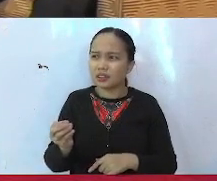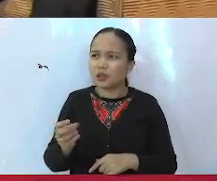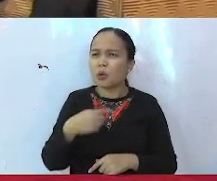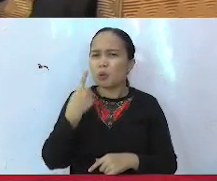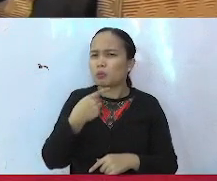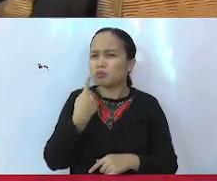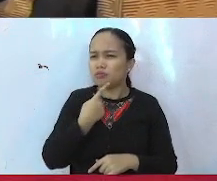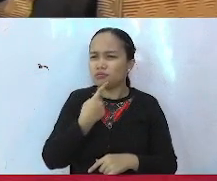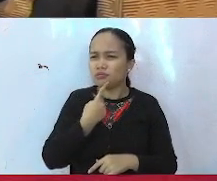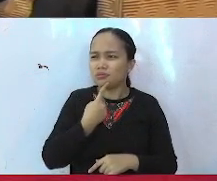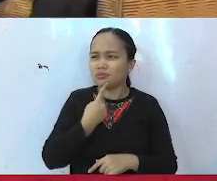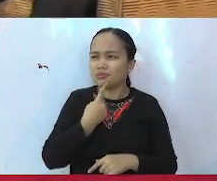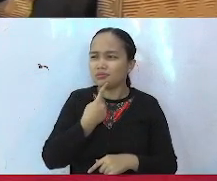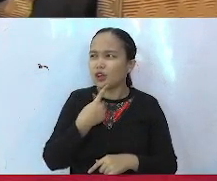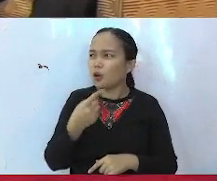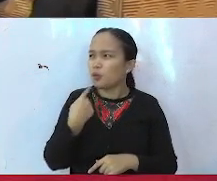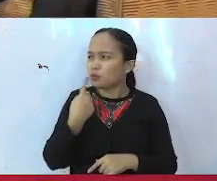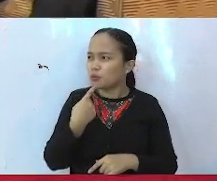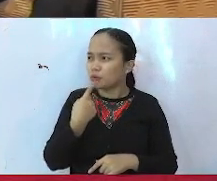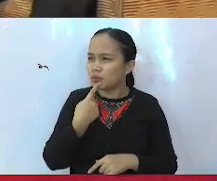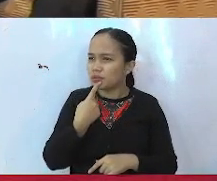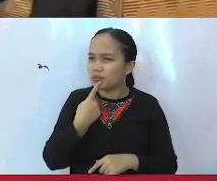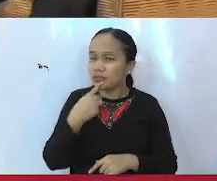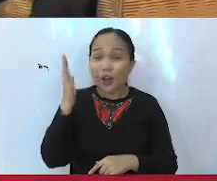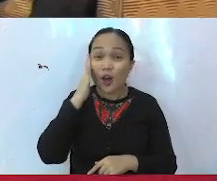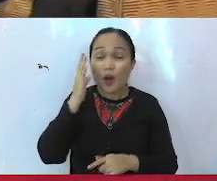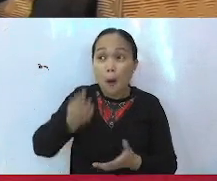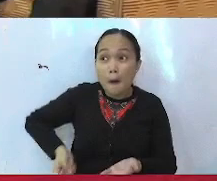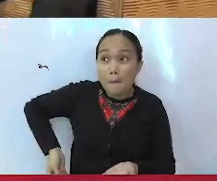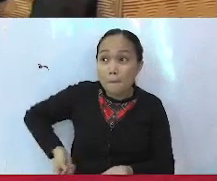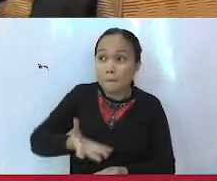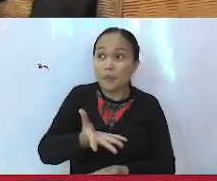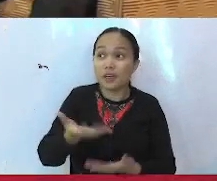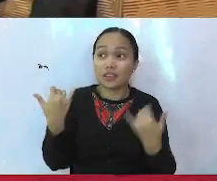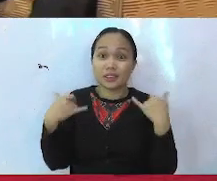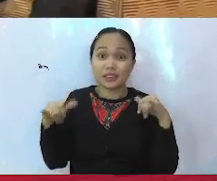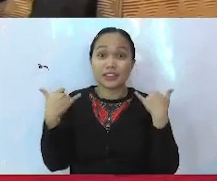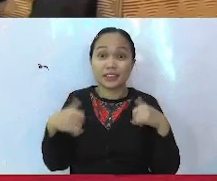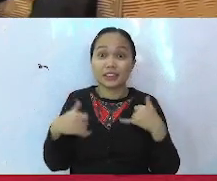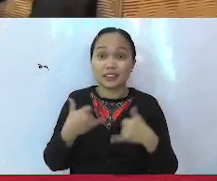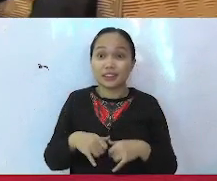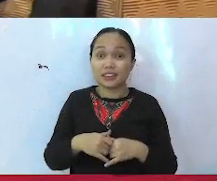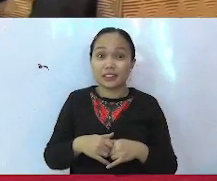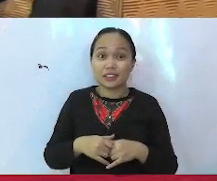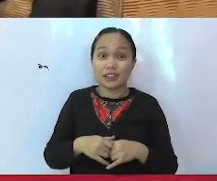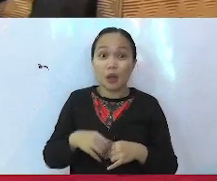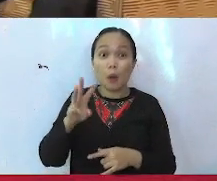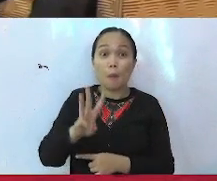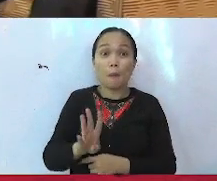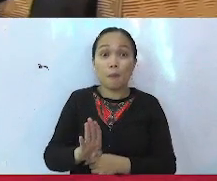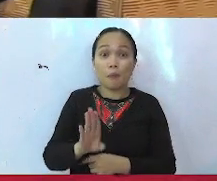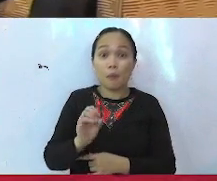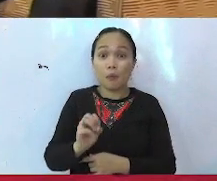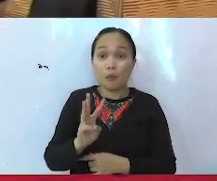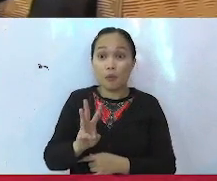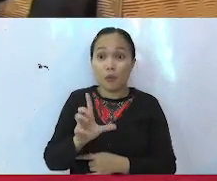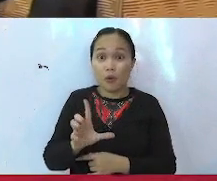who's went bowling? Who's ever went bowling? You know what bowling is? We know bowling, but I never tried. No? Yeah, no. I never tried.